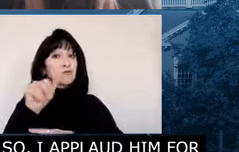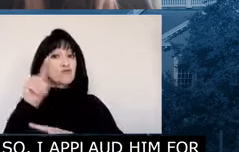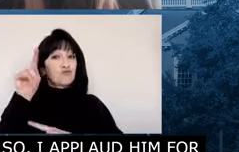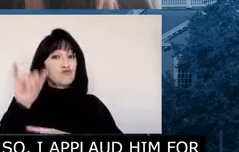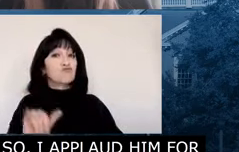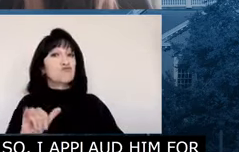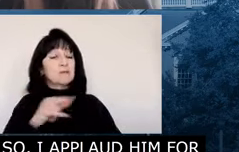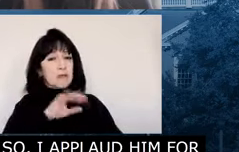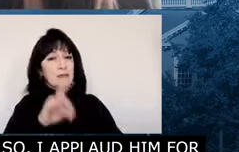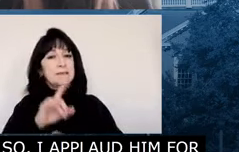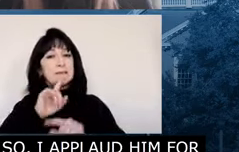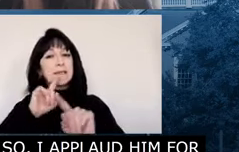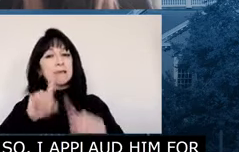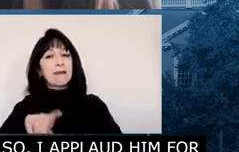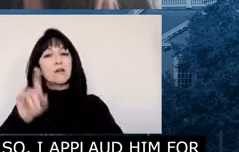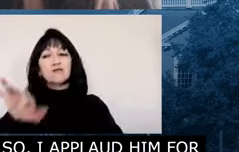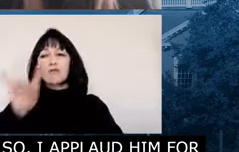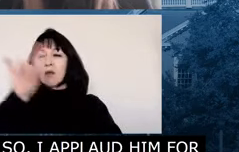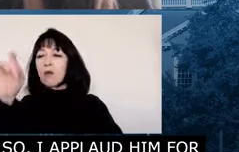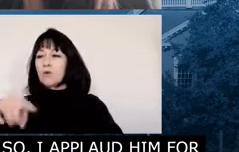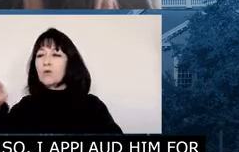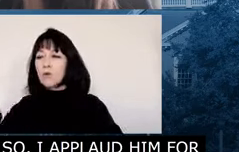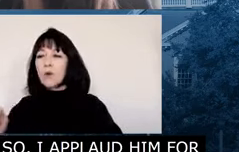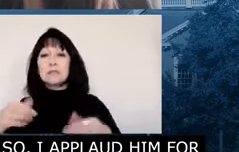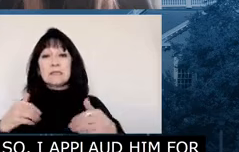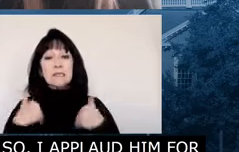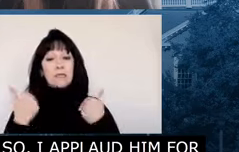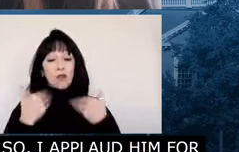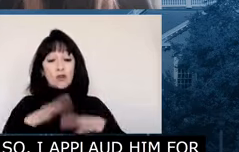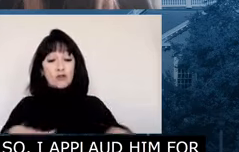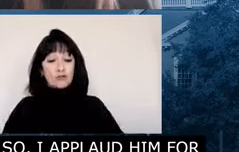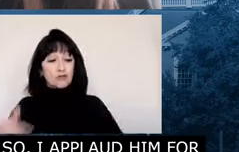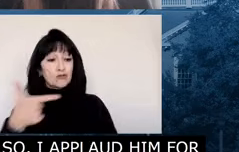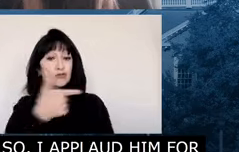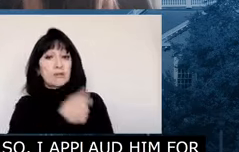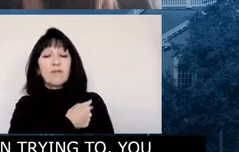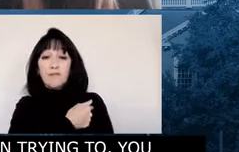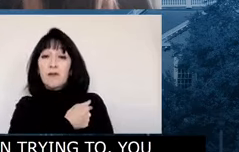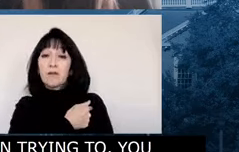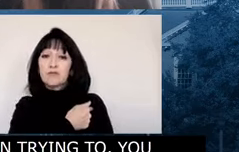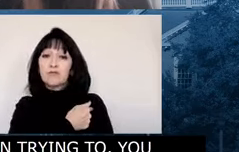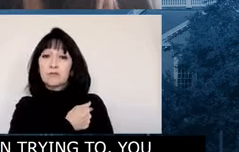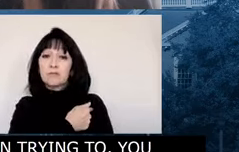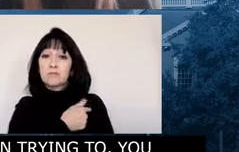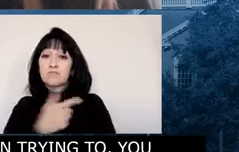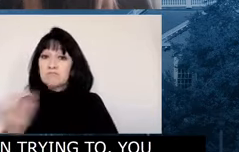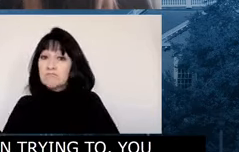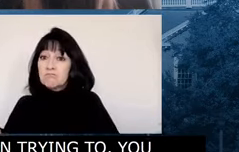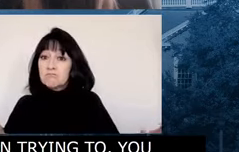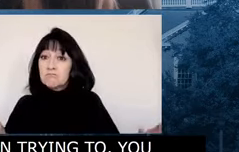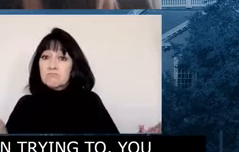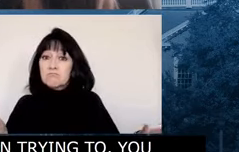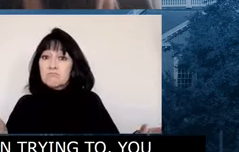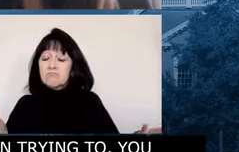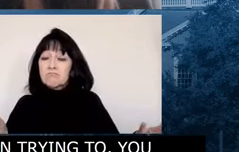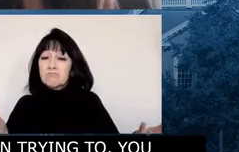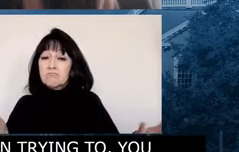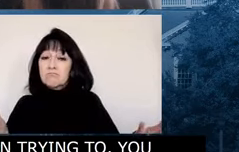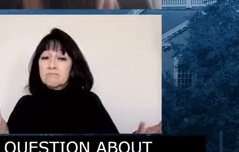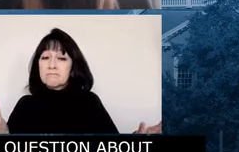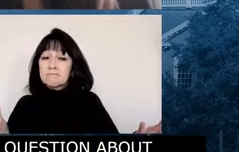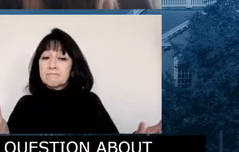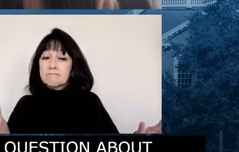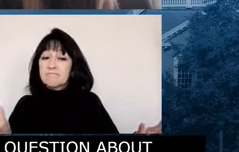to a question about getting the younger children vaccinated. There, clearly it's a very